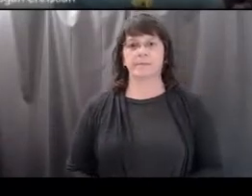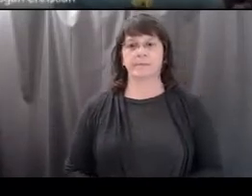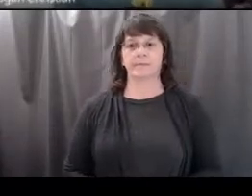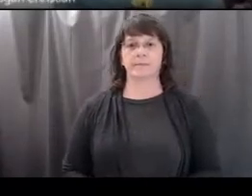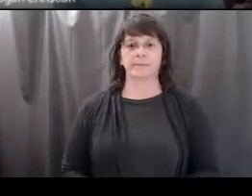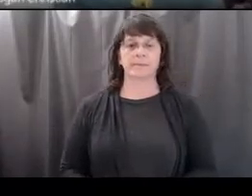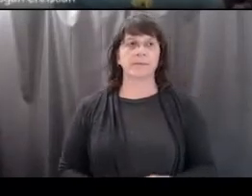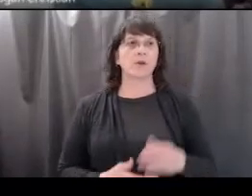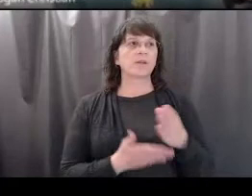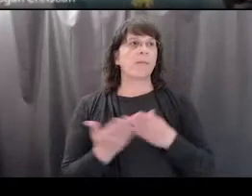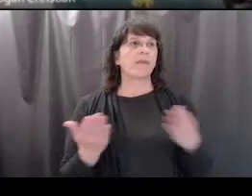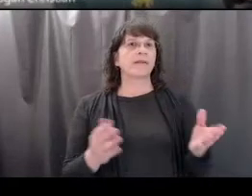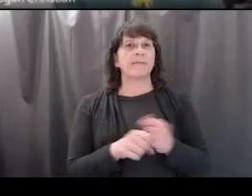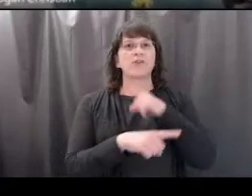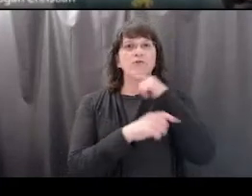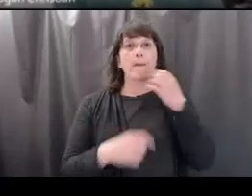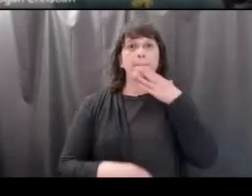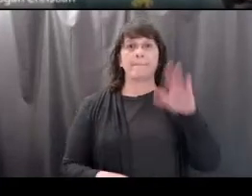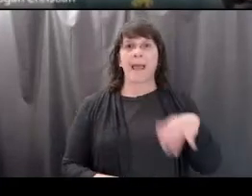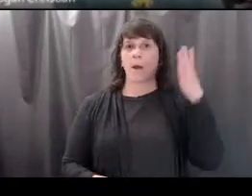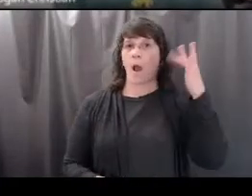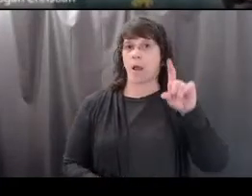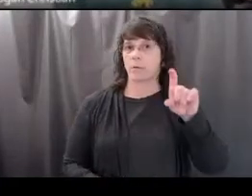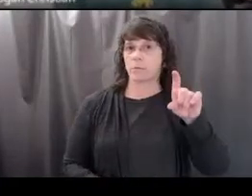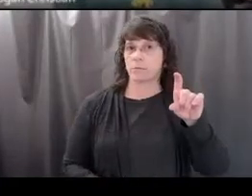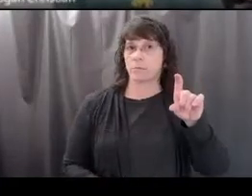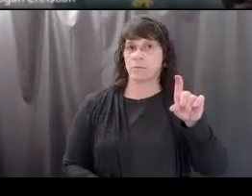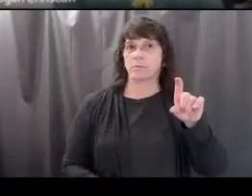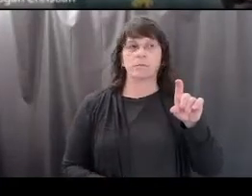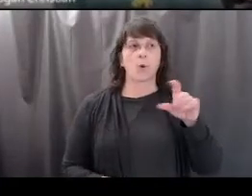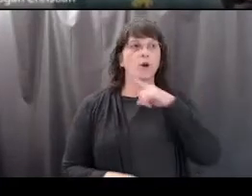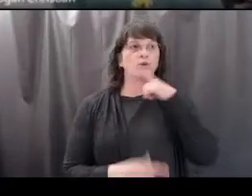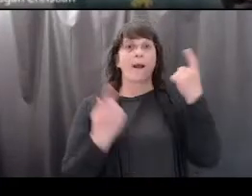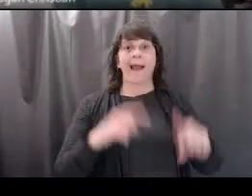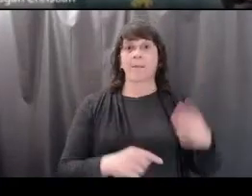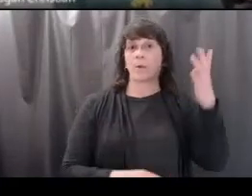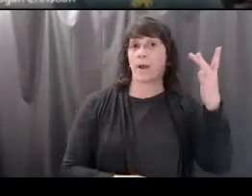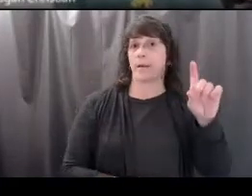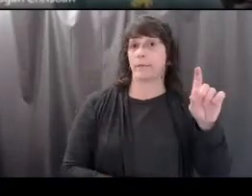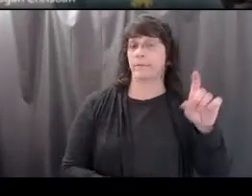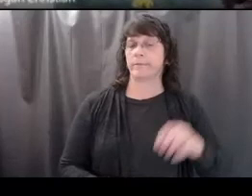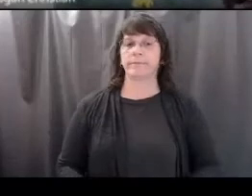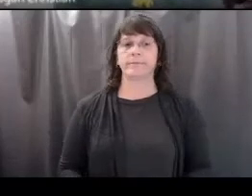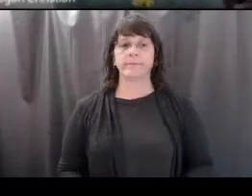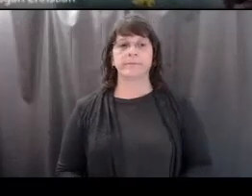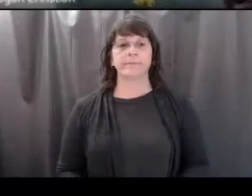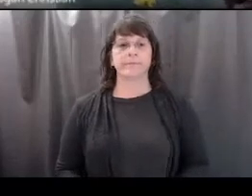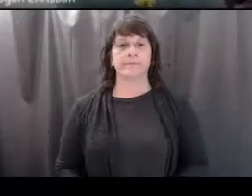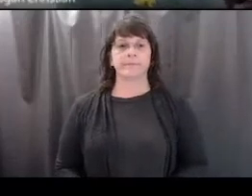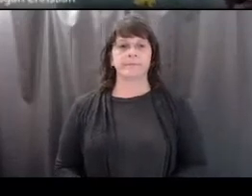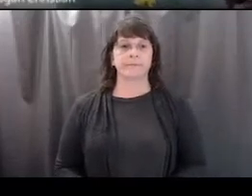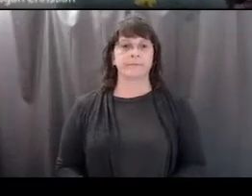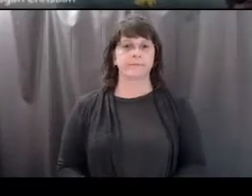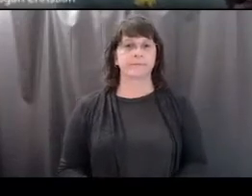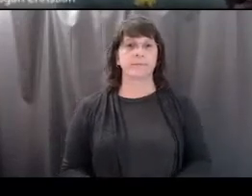What are some things that make droughts bad, or make droughts even happen? That's another way to think about this question.